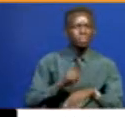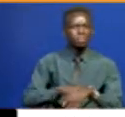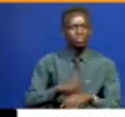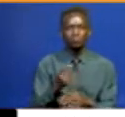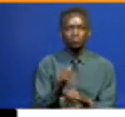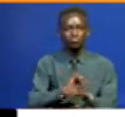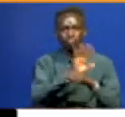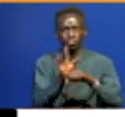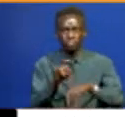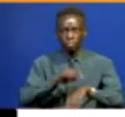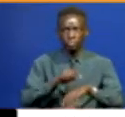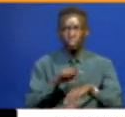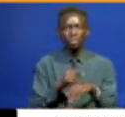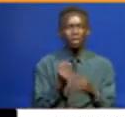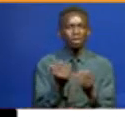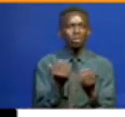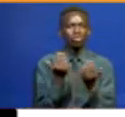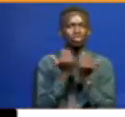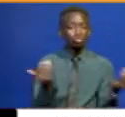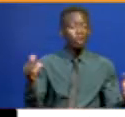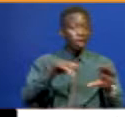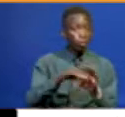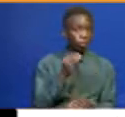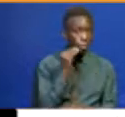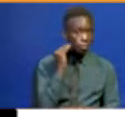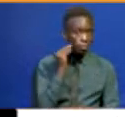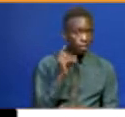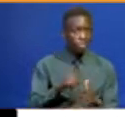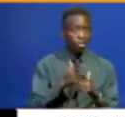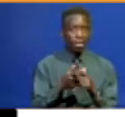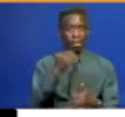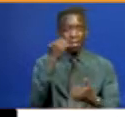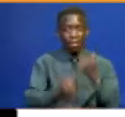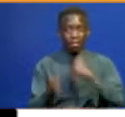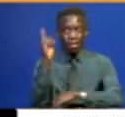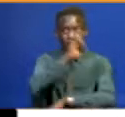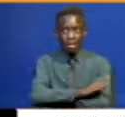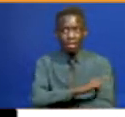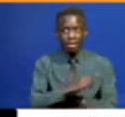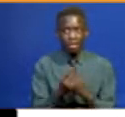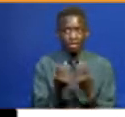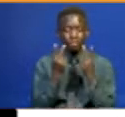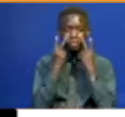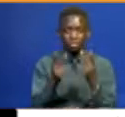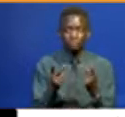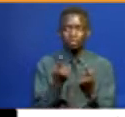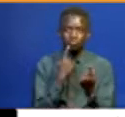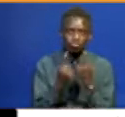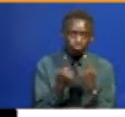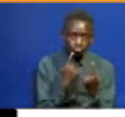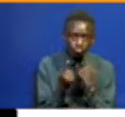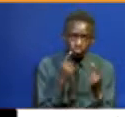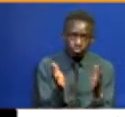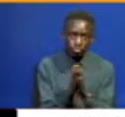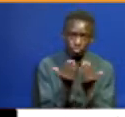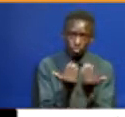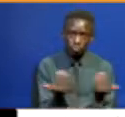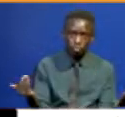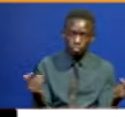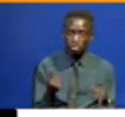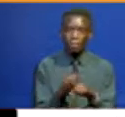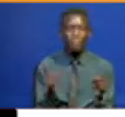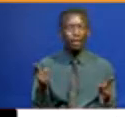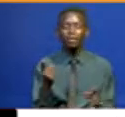would be at home. And by the end of the day, the parent talks to this child and you are not communicating just because the child is taking the